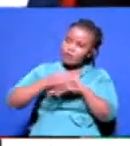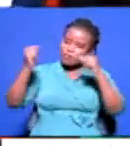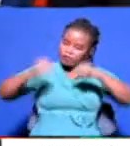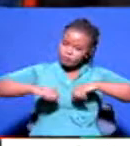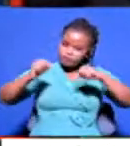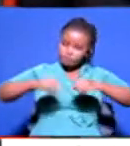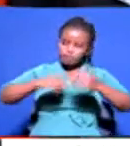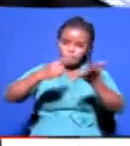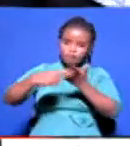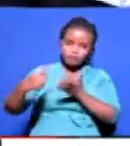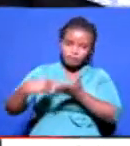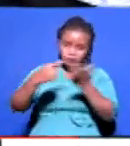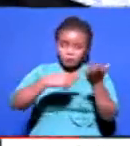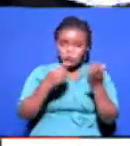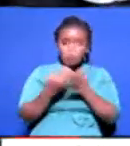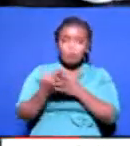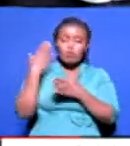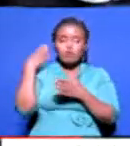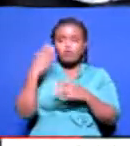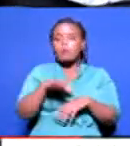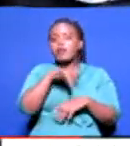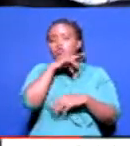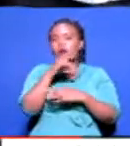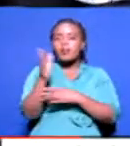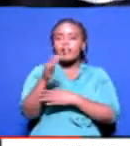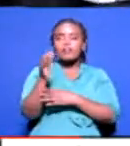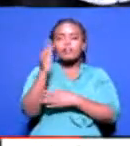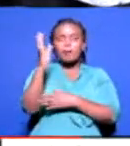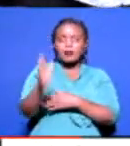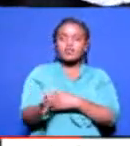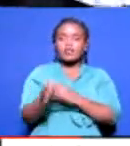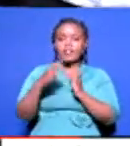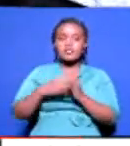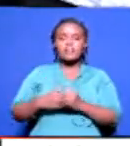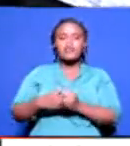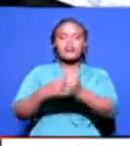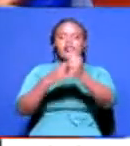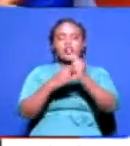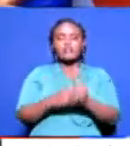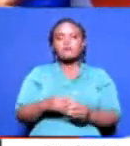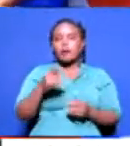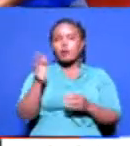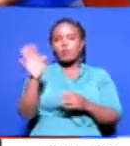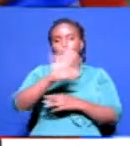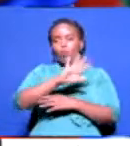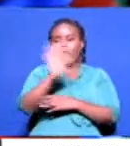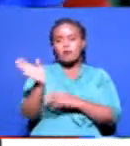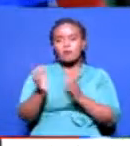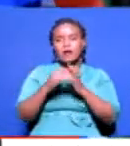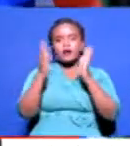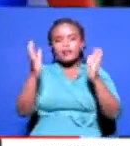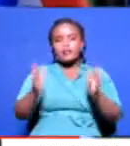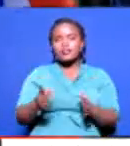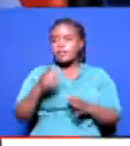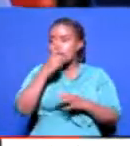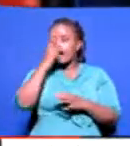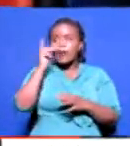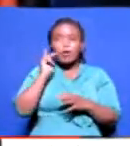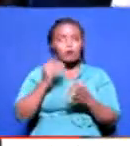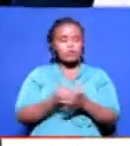to Uganda Kiema Kilonzo, spearheaded by the Wiper party leader Kalonzo Musyoka. And the decision was that